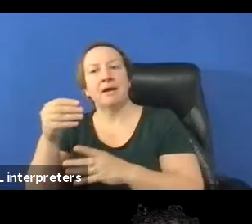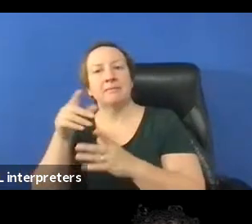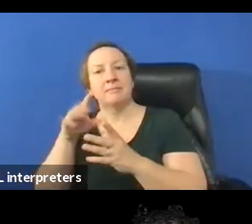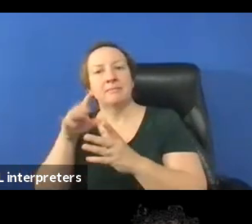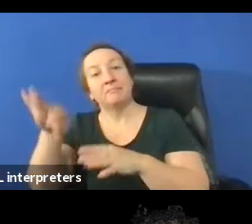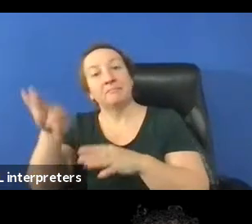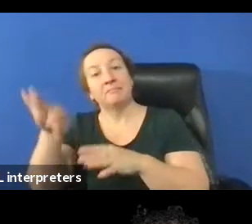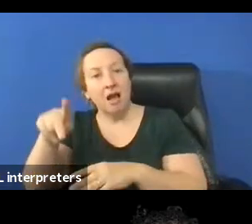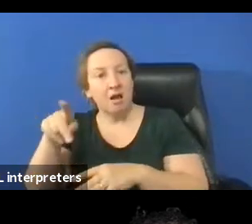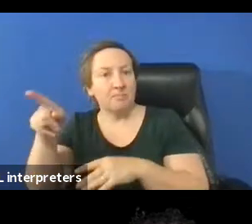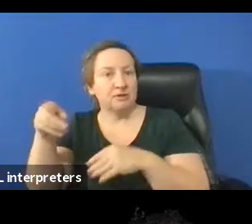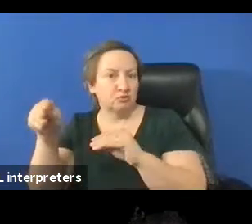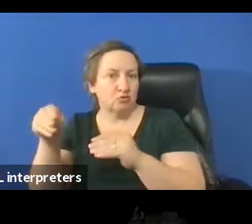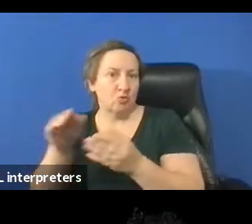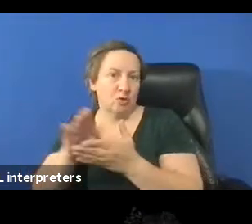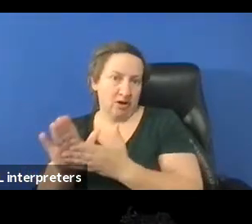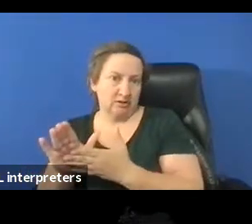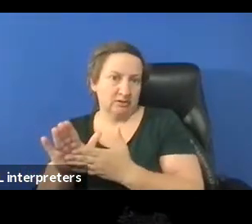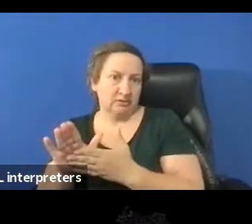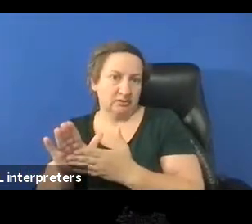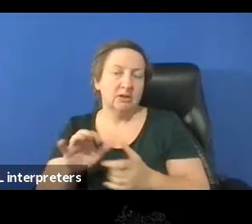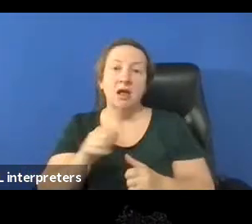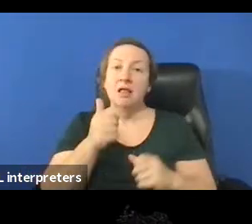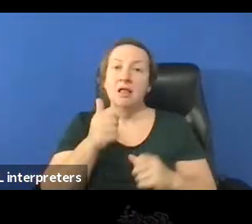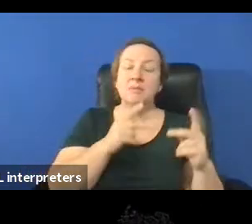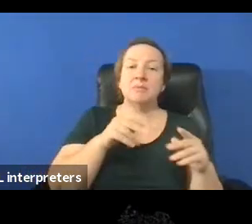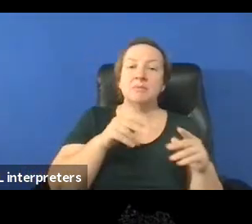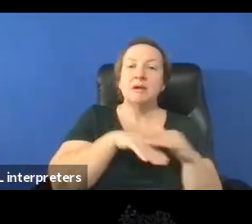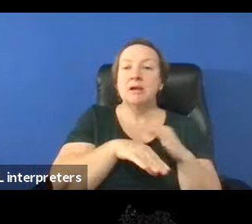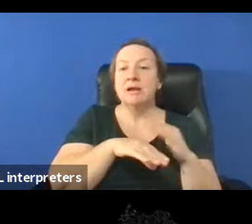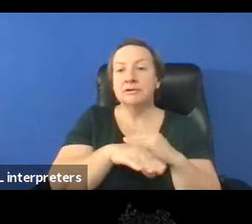others, having access to send